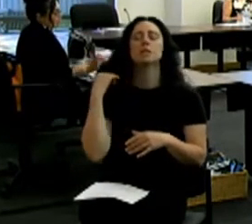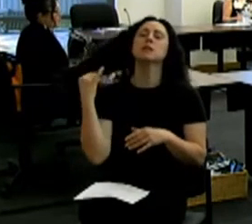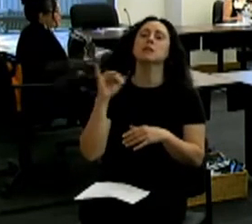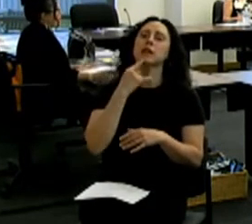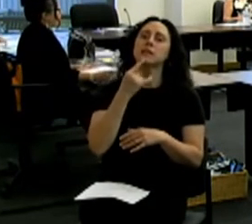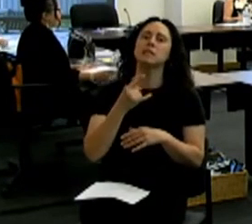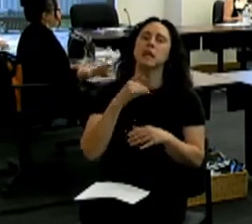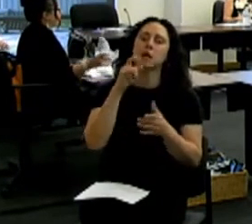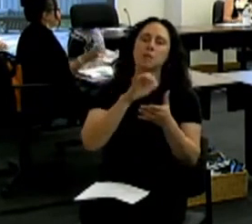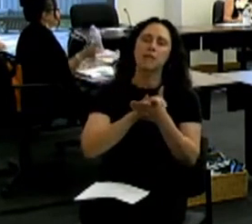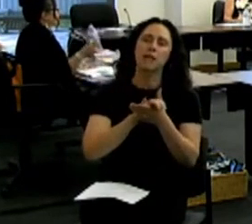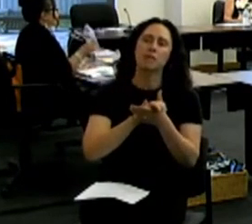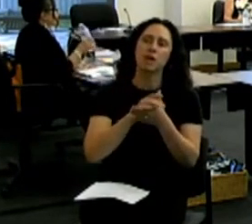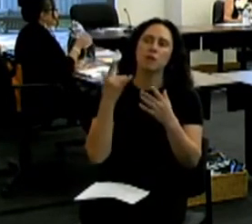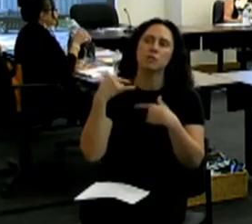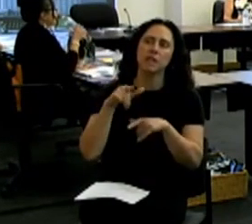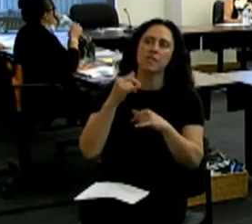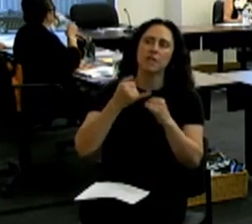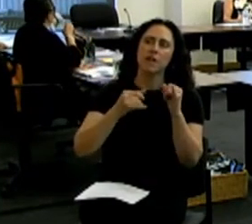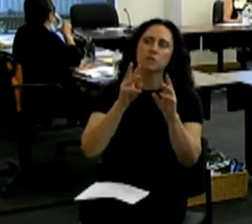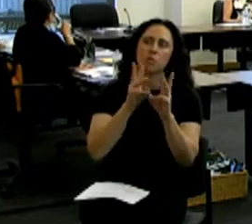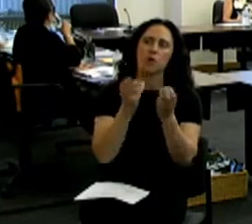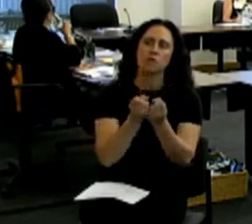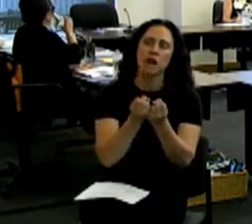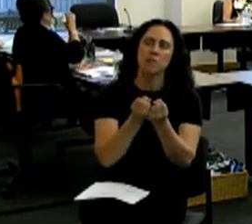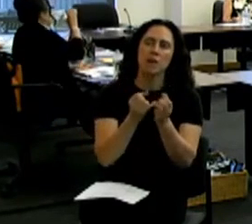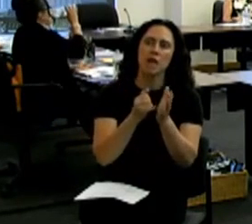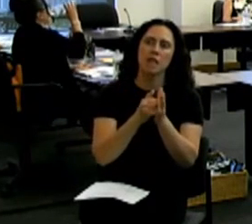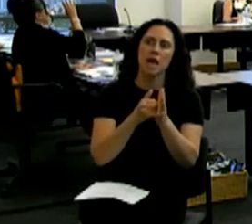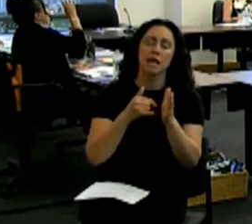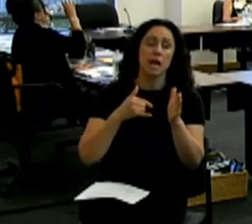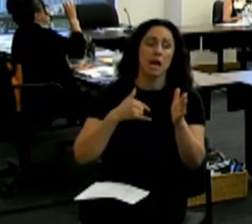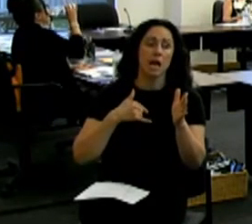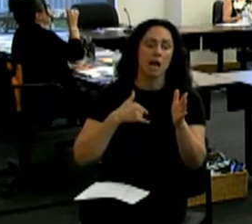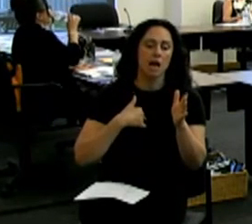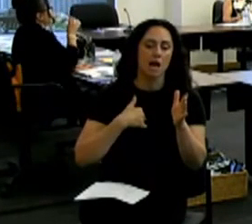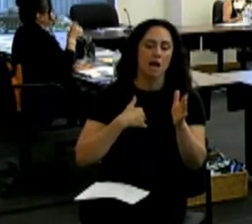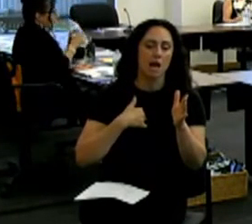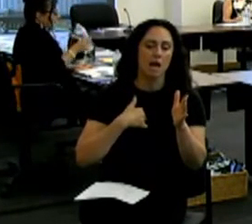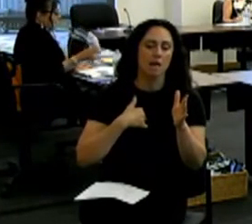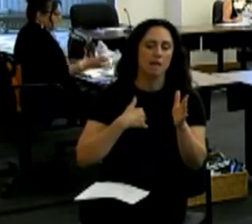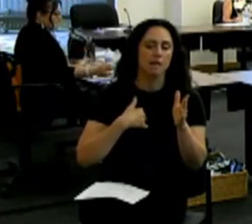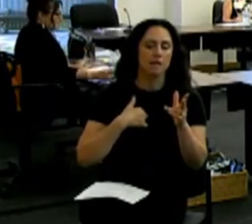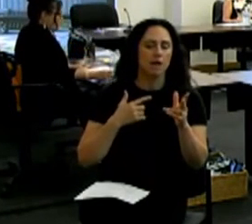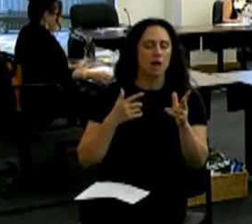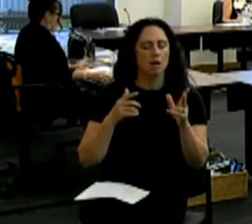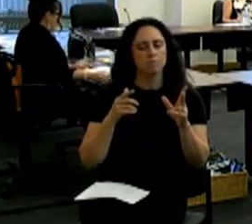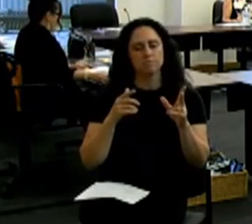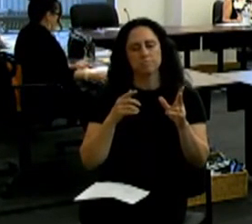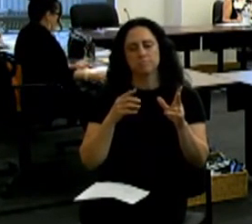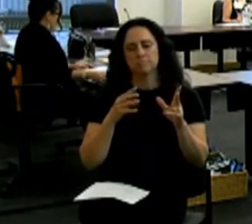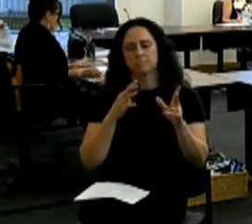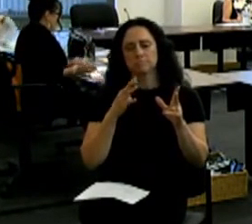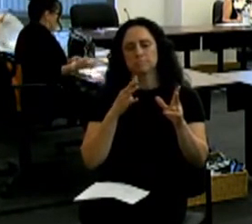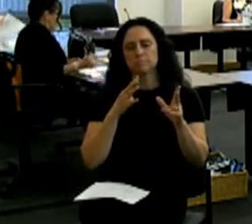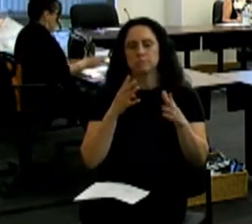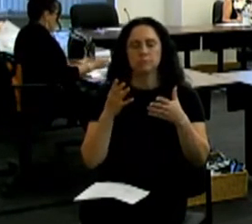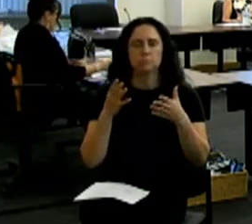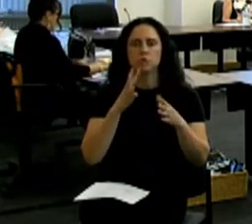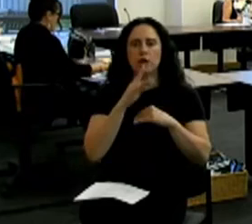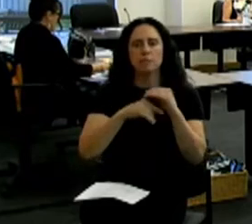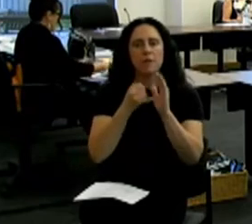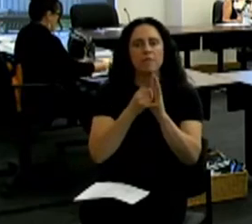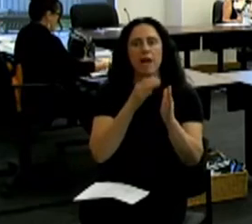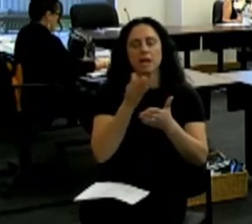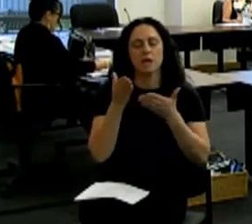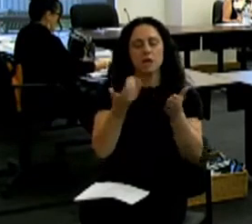Like I said, I believe it was at the last workshop that I can here address and offer any